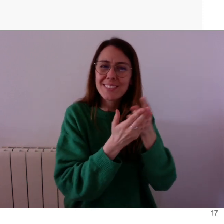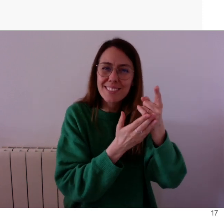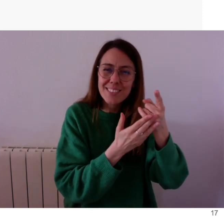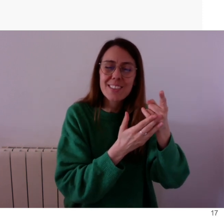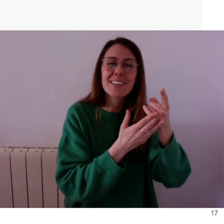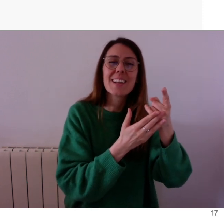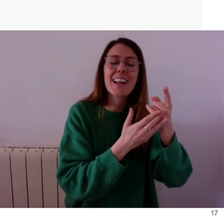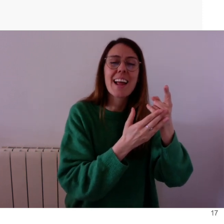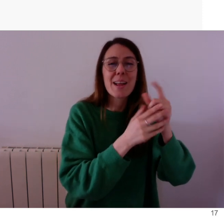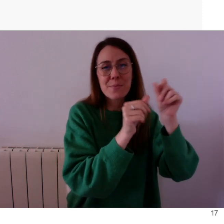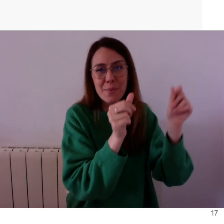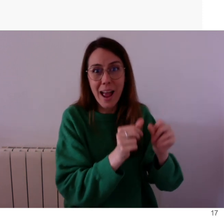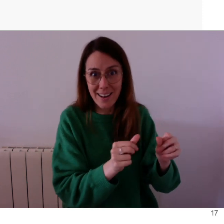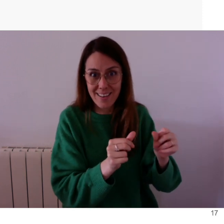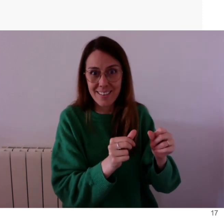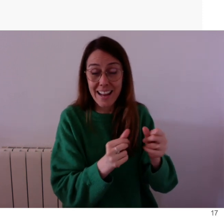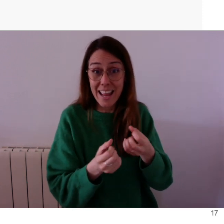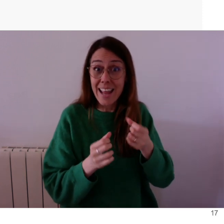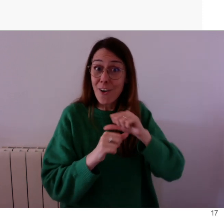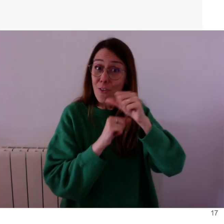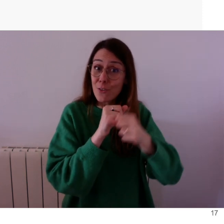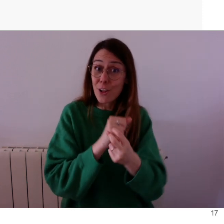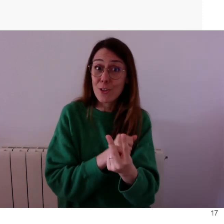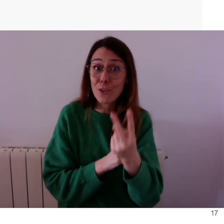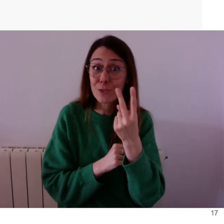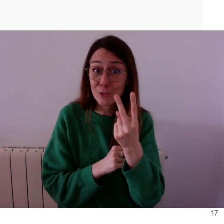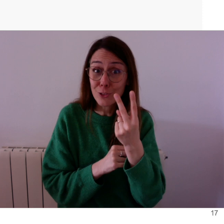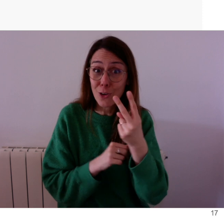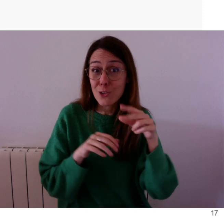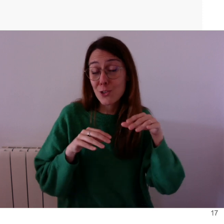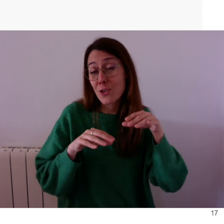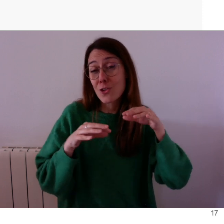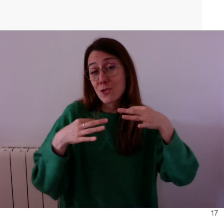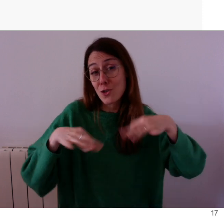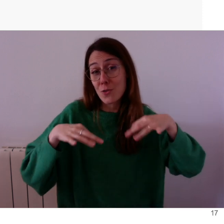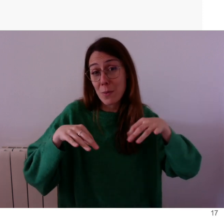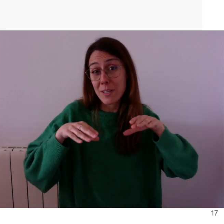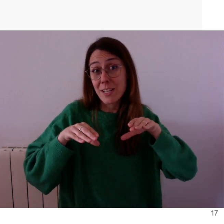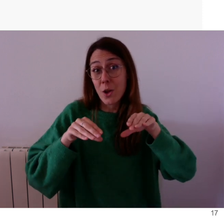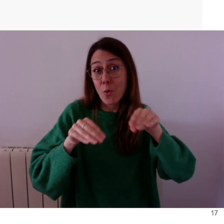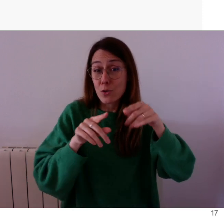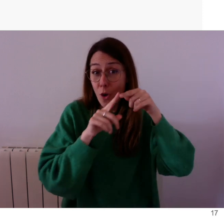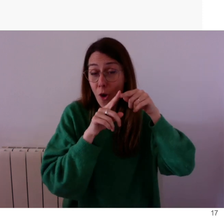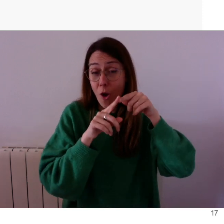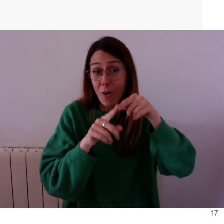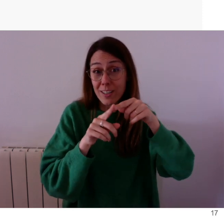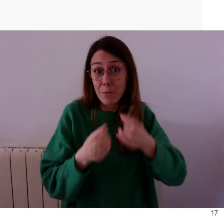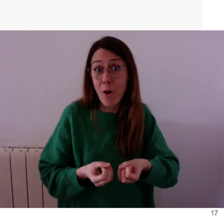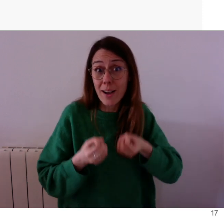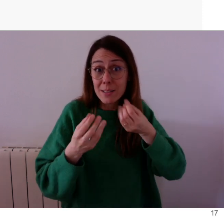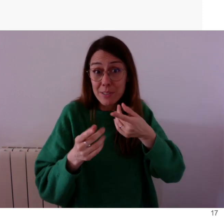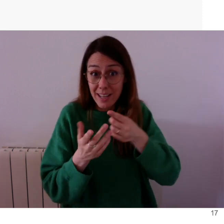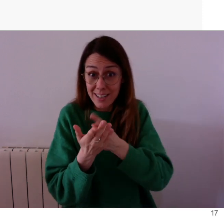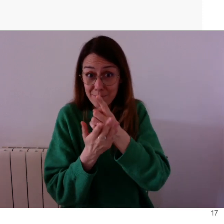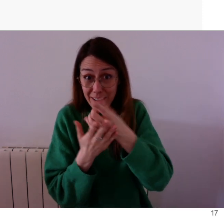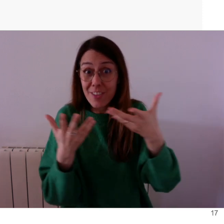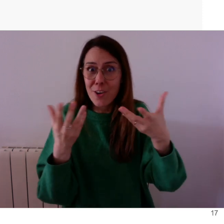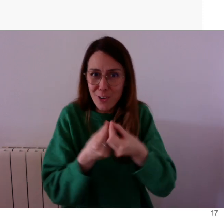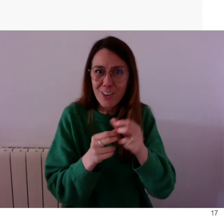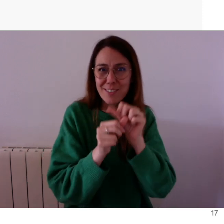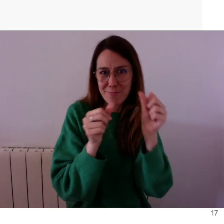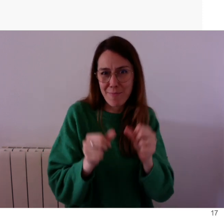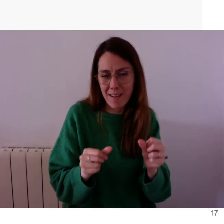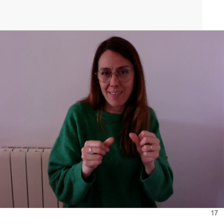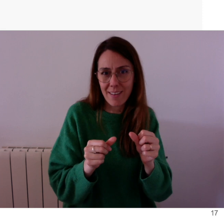handshape, is indeed used to encode together path and manner. So in